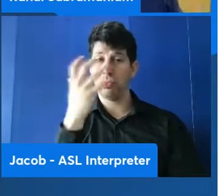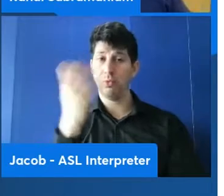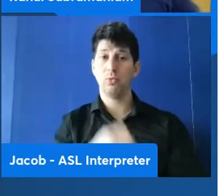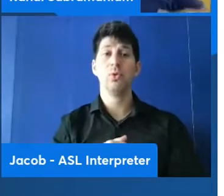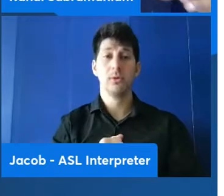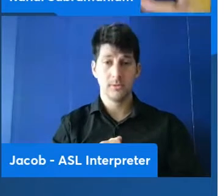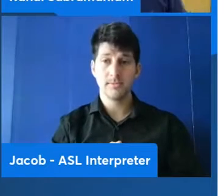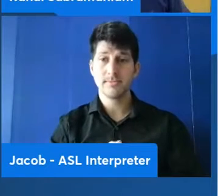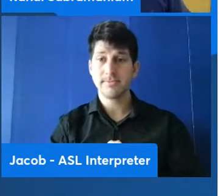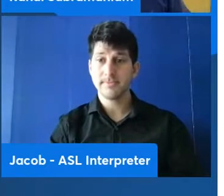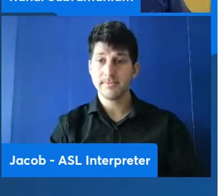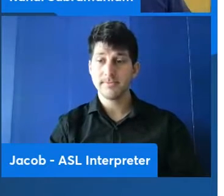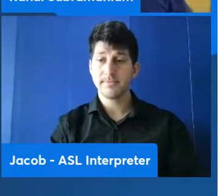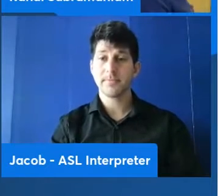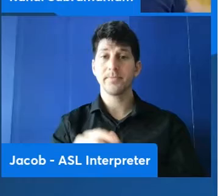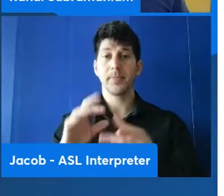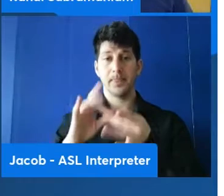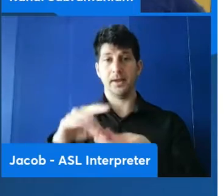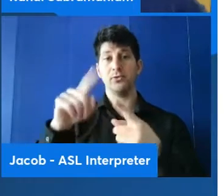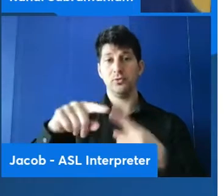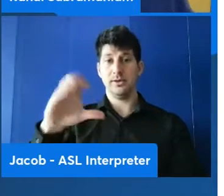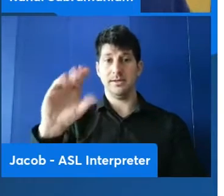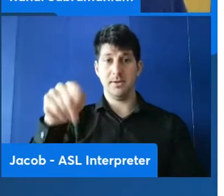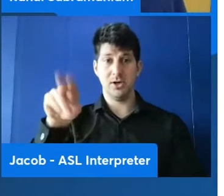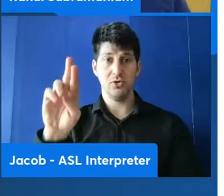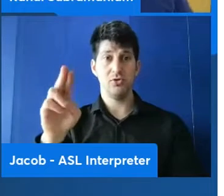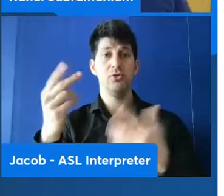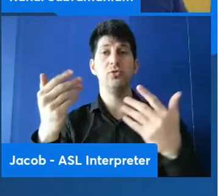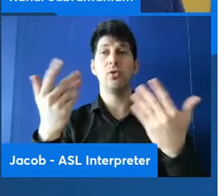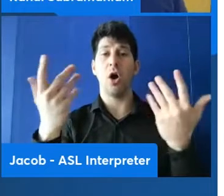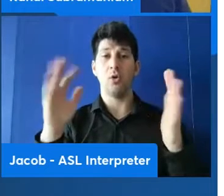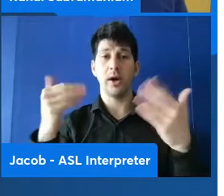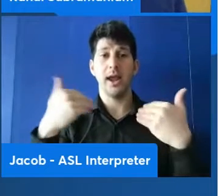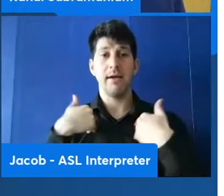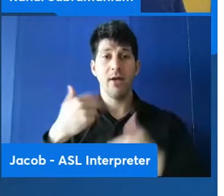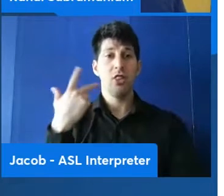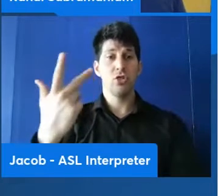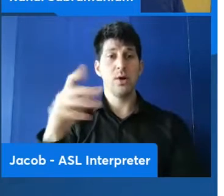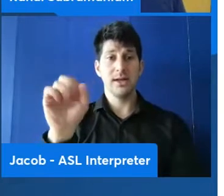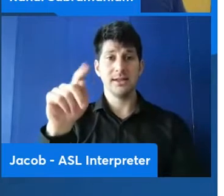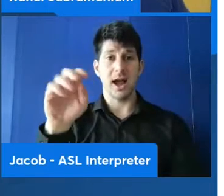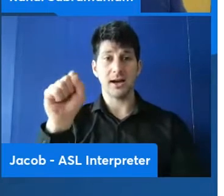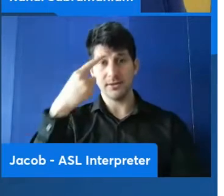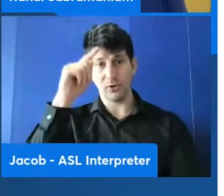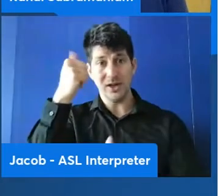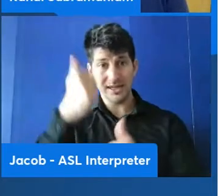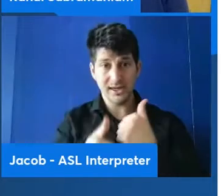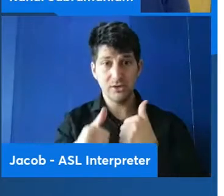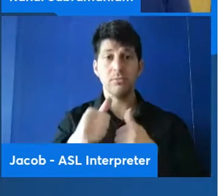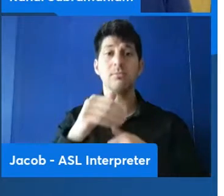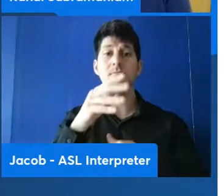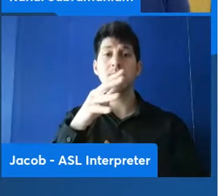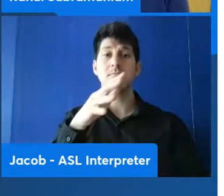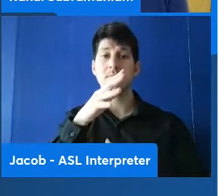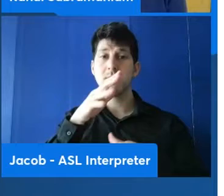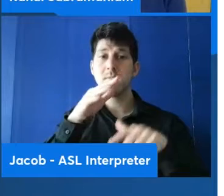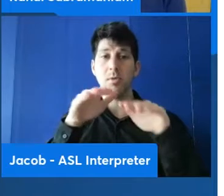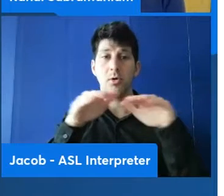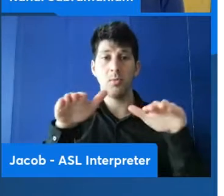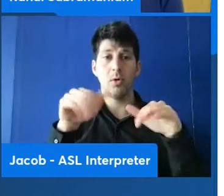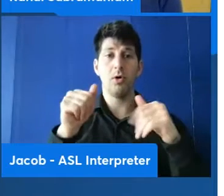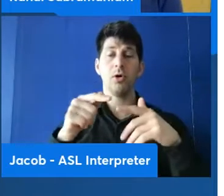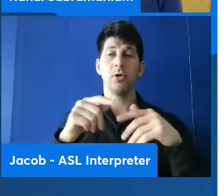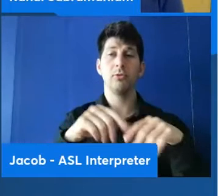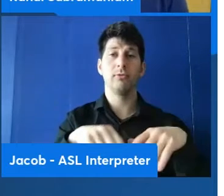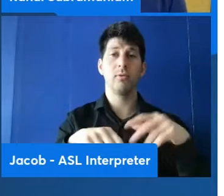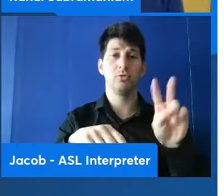a per CPU basis. You already have 3 sockets per motherboard. And on top of that, they can go all the way from